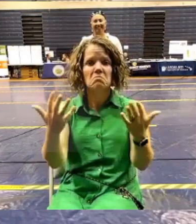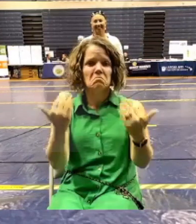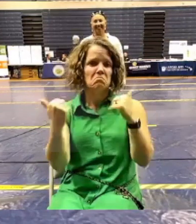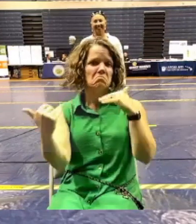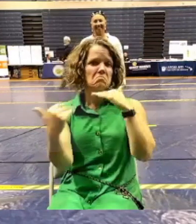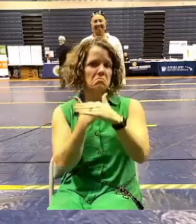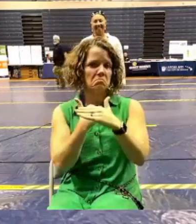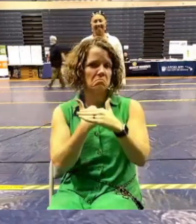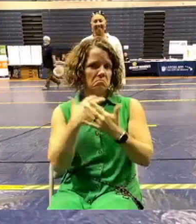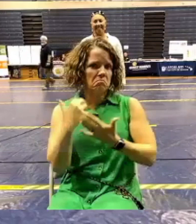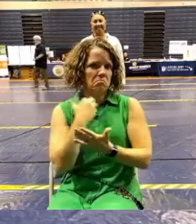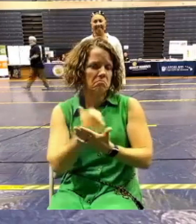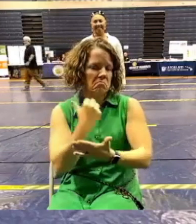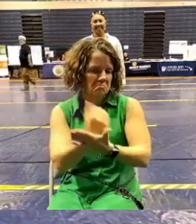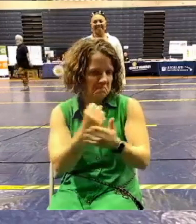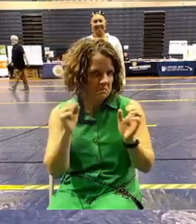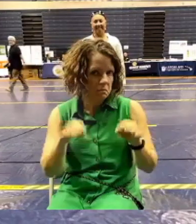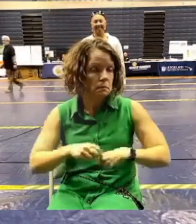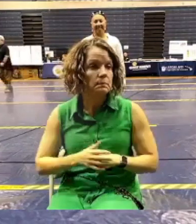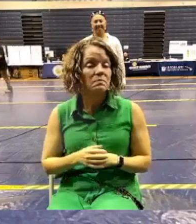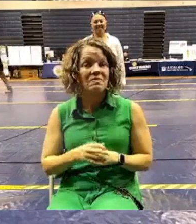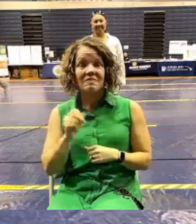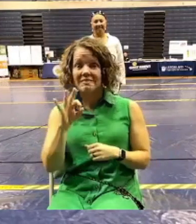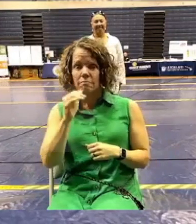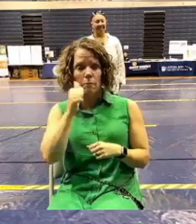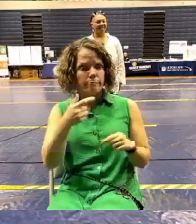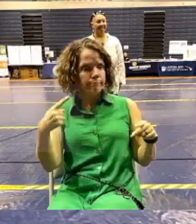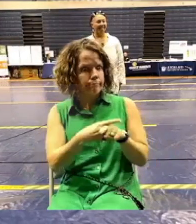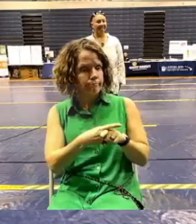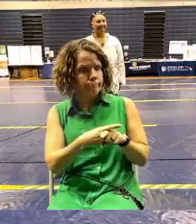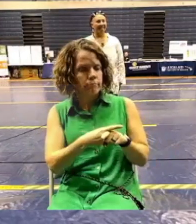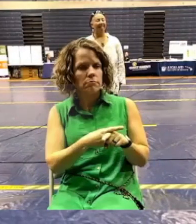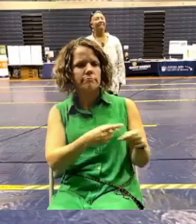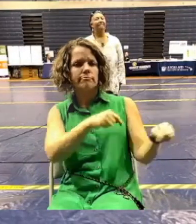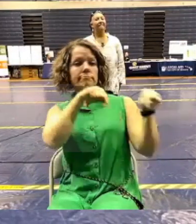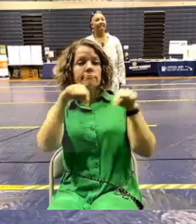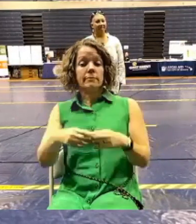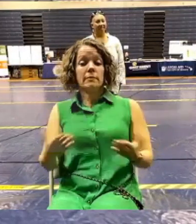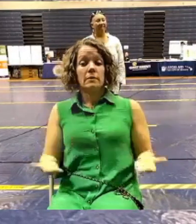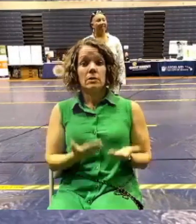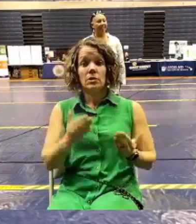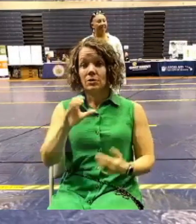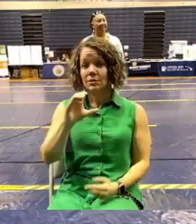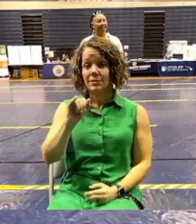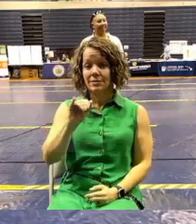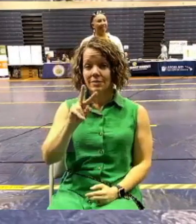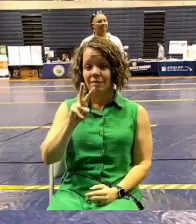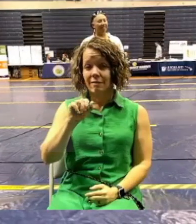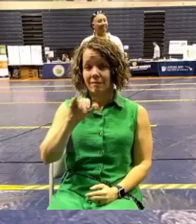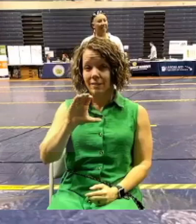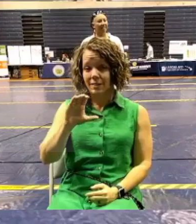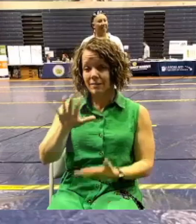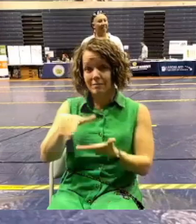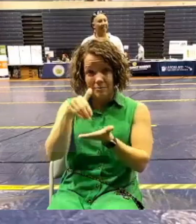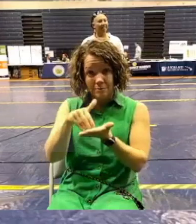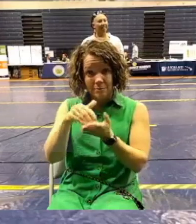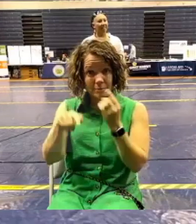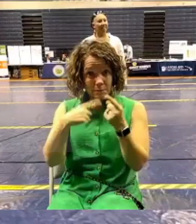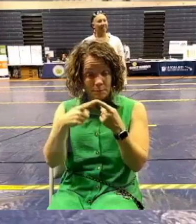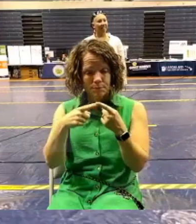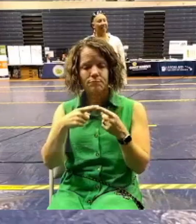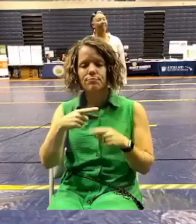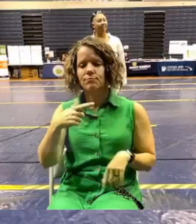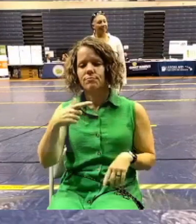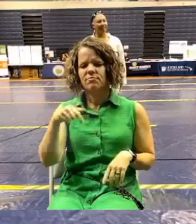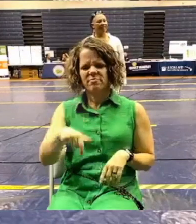do another event here at the Civic Center on the 21st. And in the weeks coming, we will give you